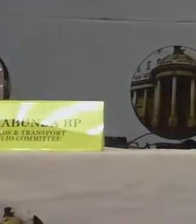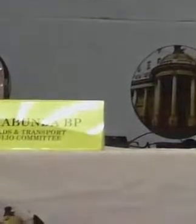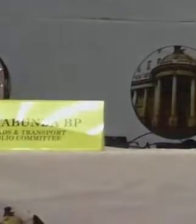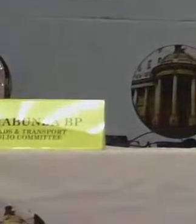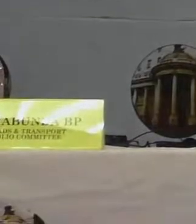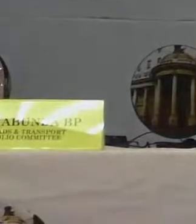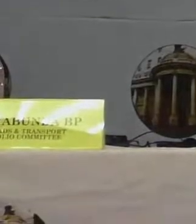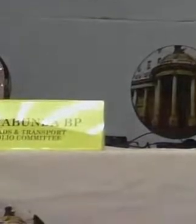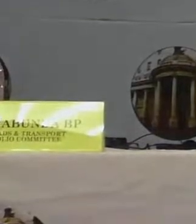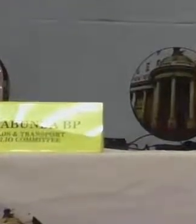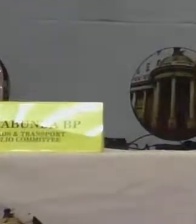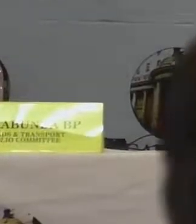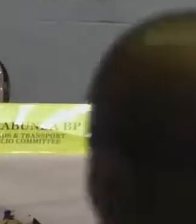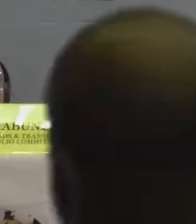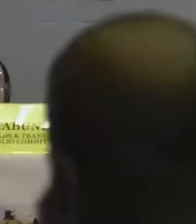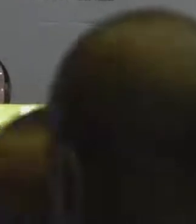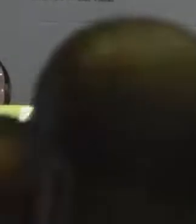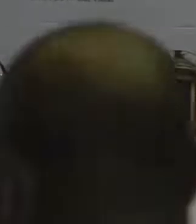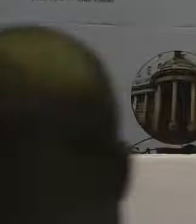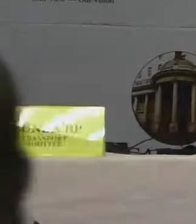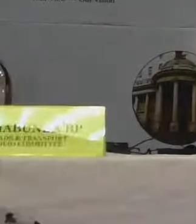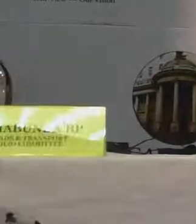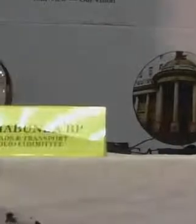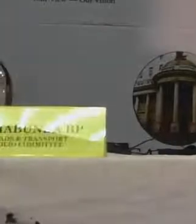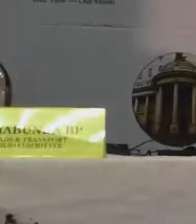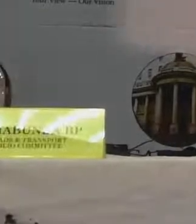Stembiso, where are you?